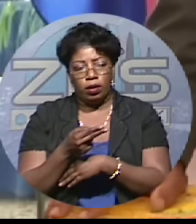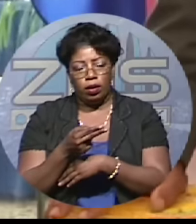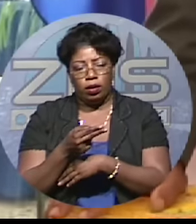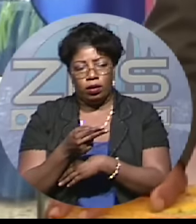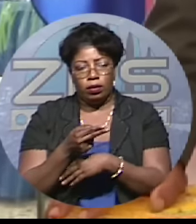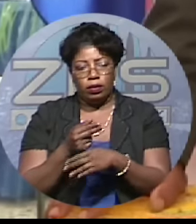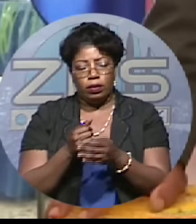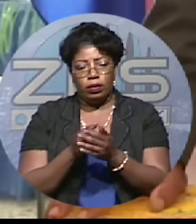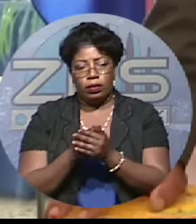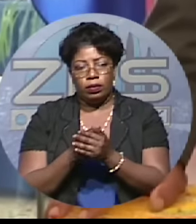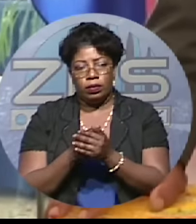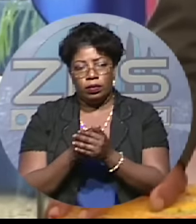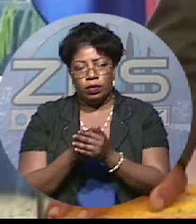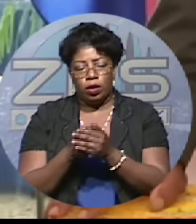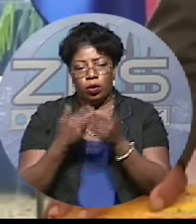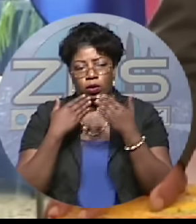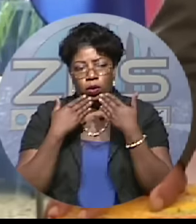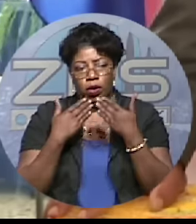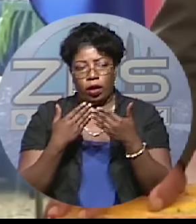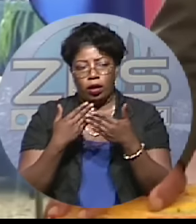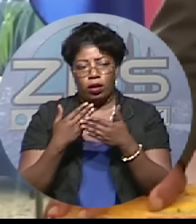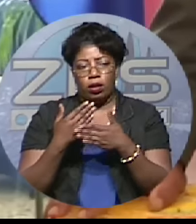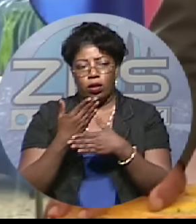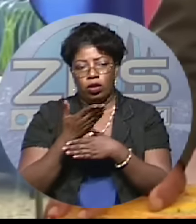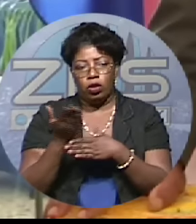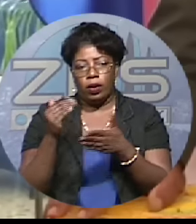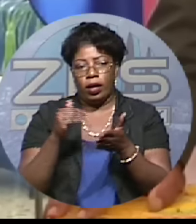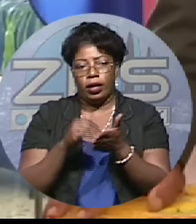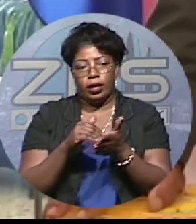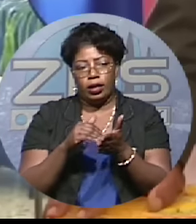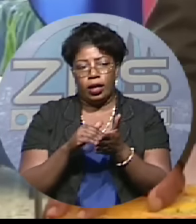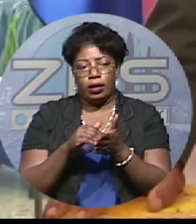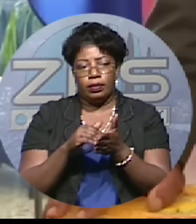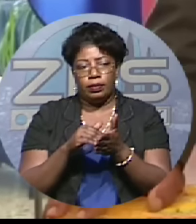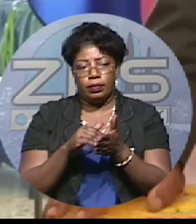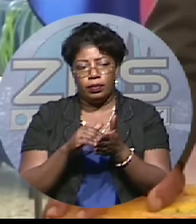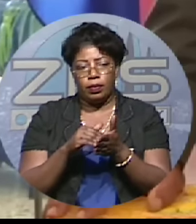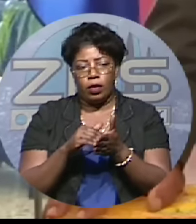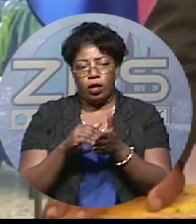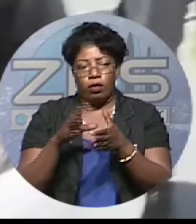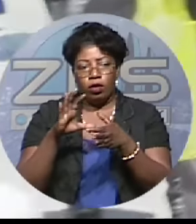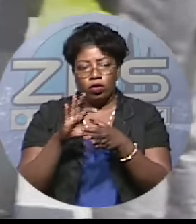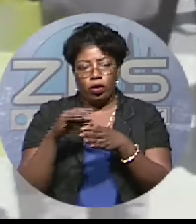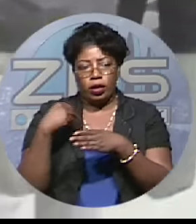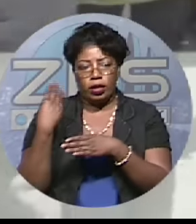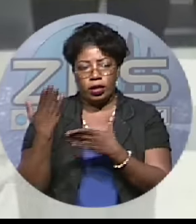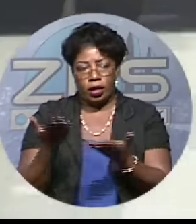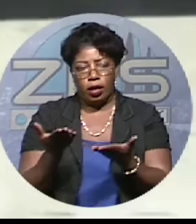And so we just want to thank you all once again for joining us here in the Bahamas.